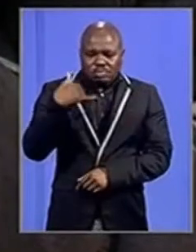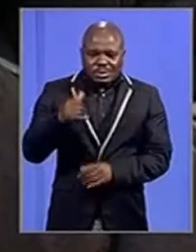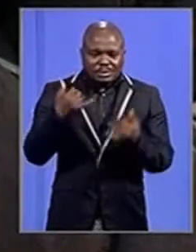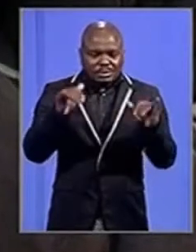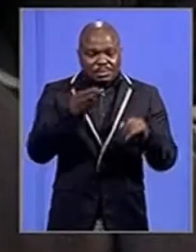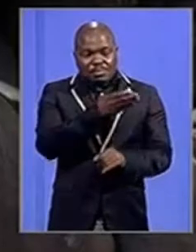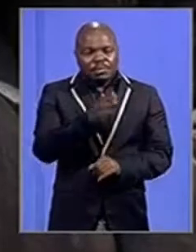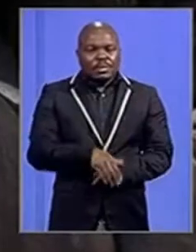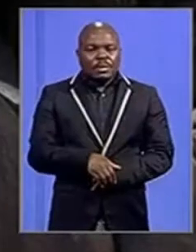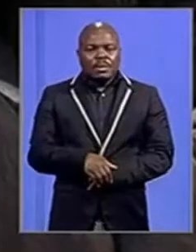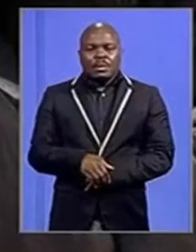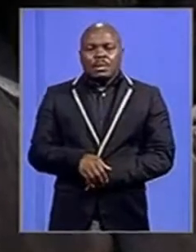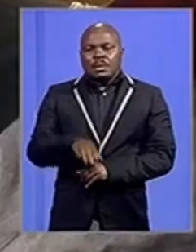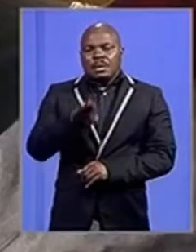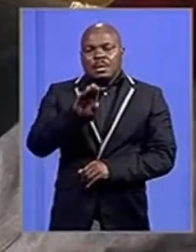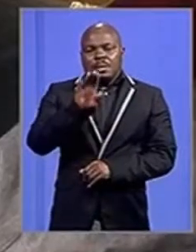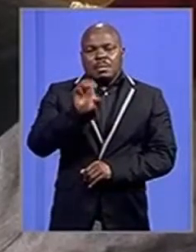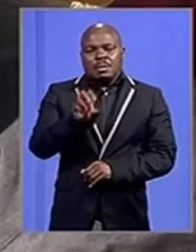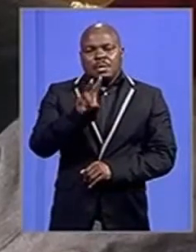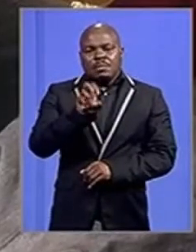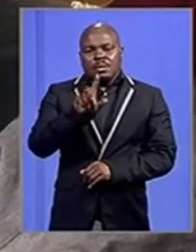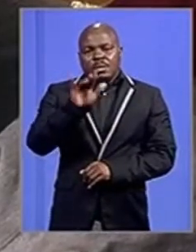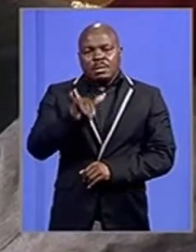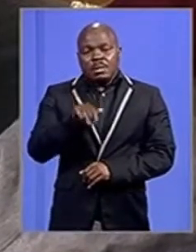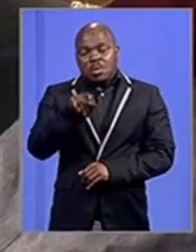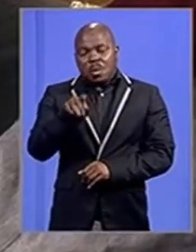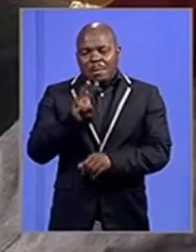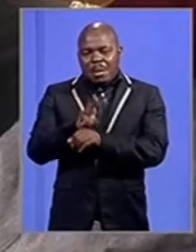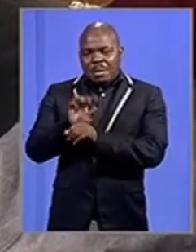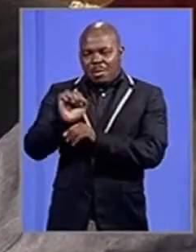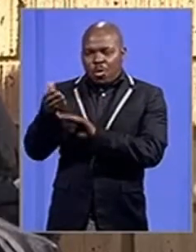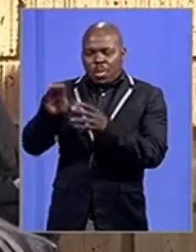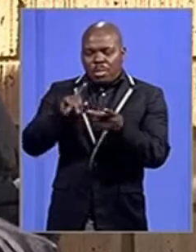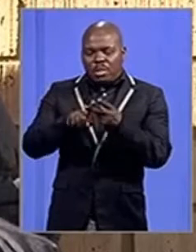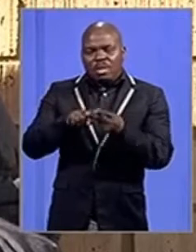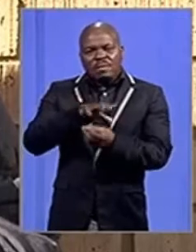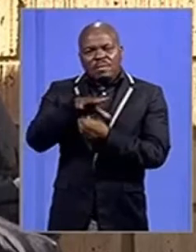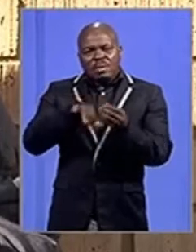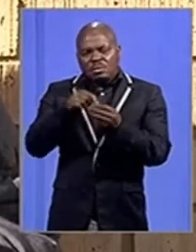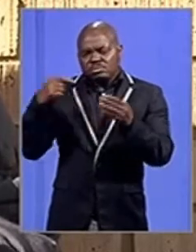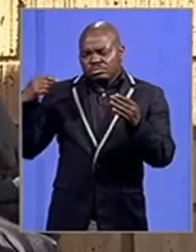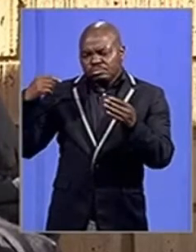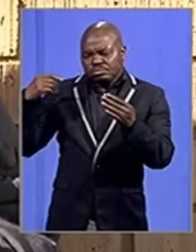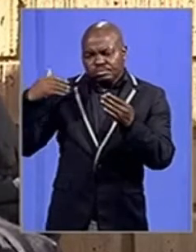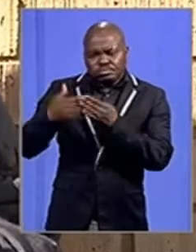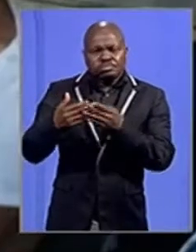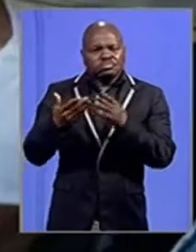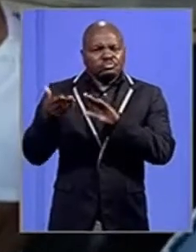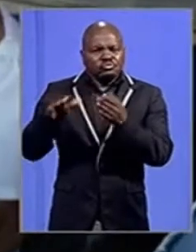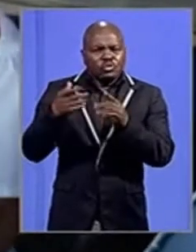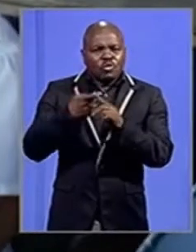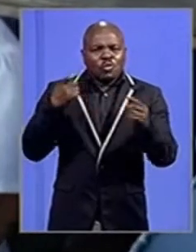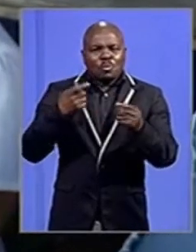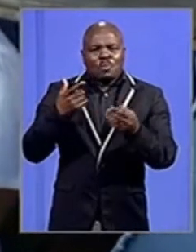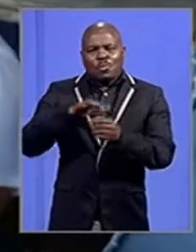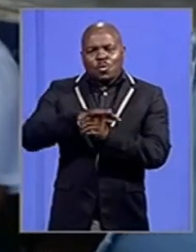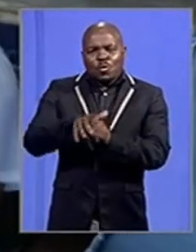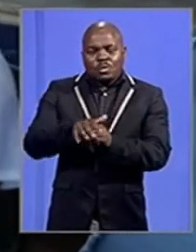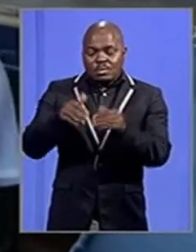people. Beverly Groves o lobile mmagwe e šita le maloko a mangwe a lapa ka COVID-19 ka gare ga kgwedi tše